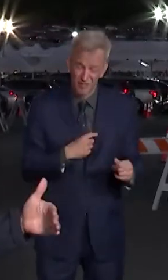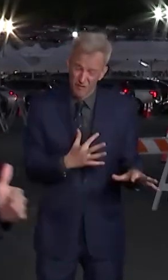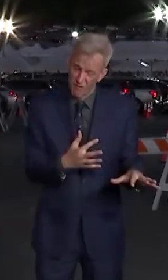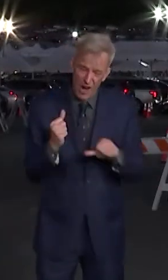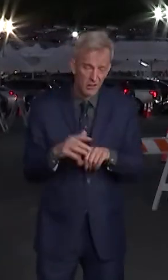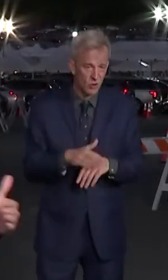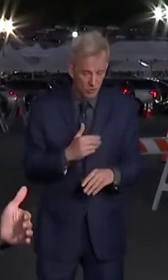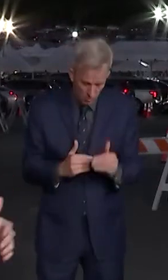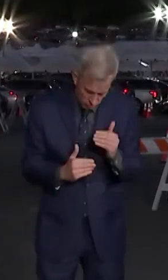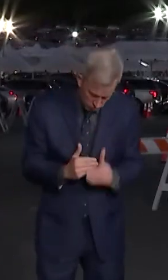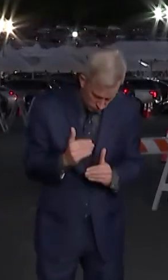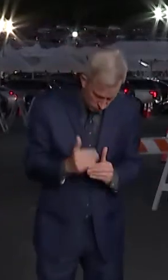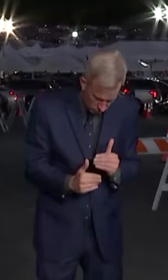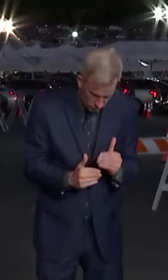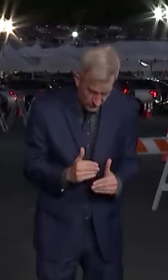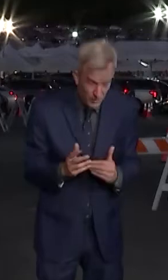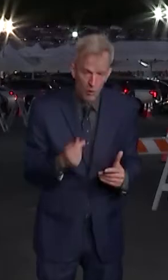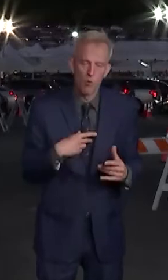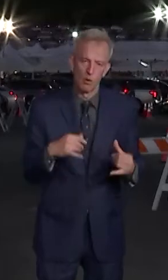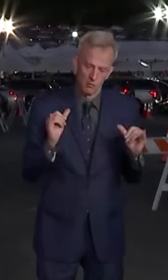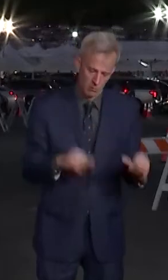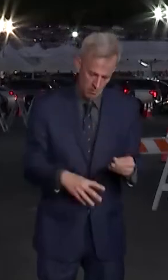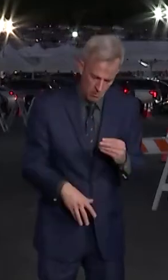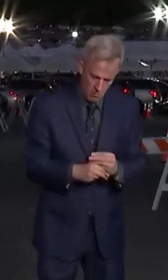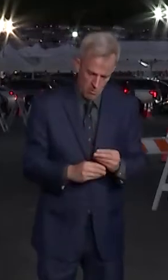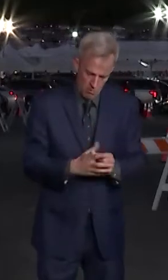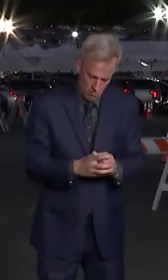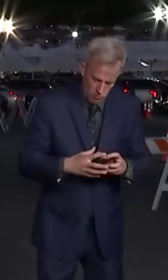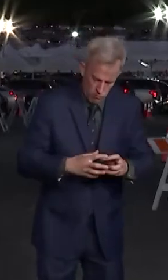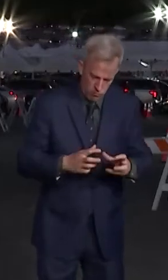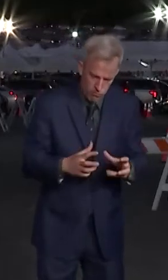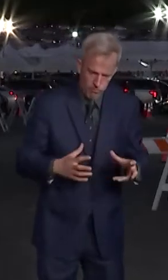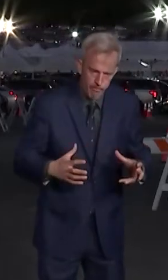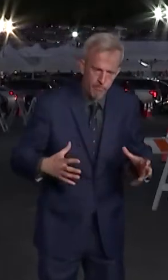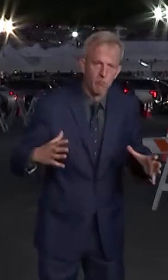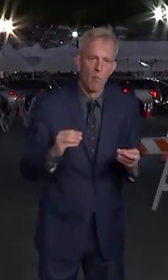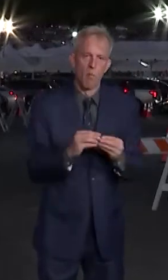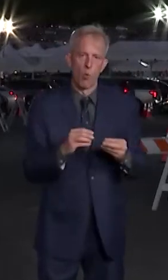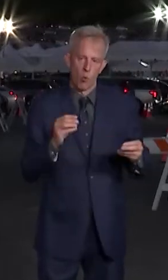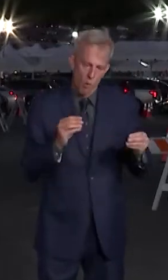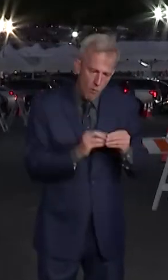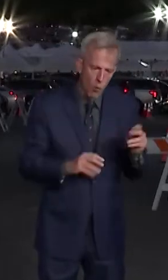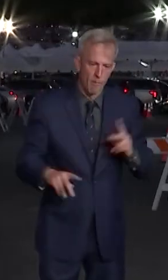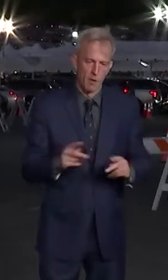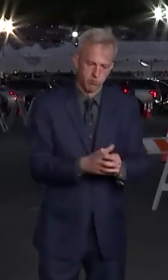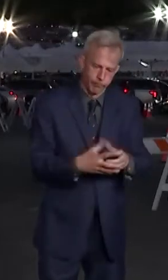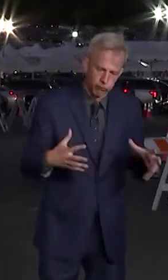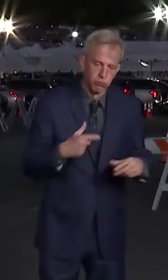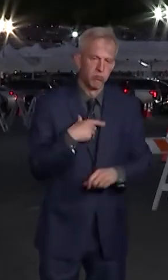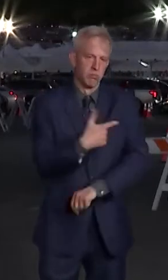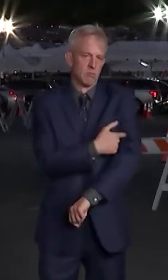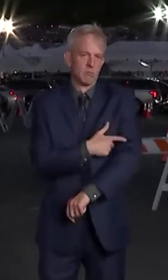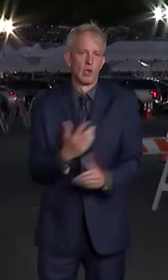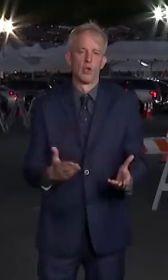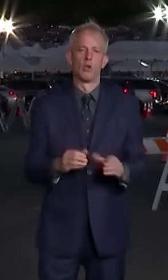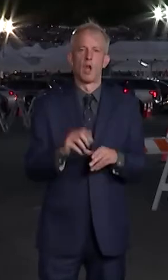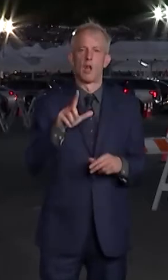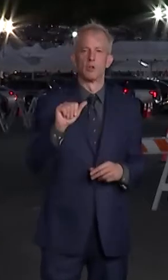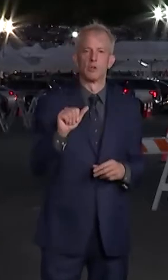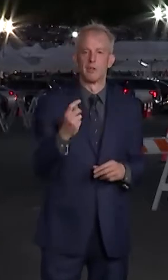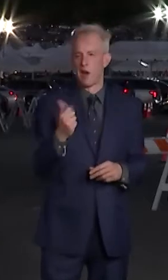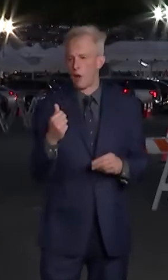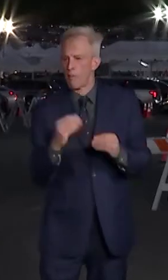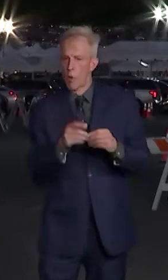people, more people to the number that are now vaccinated here in Los Angeles. That's a little bit more sunshine each